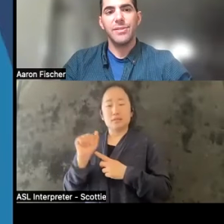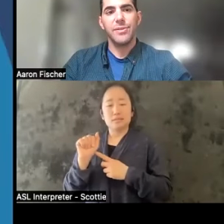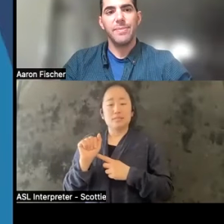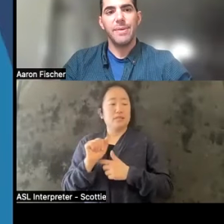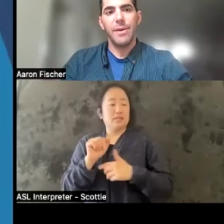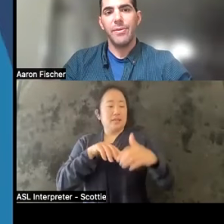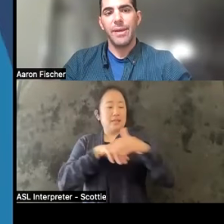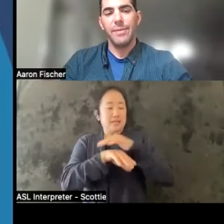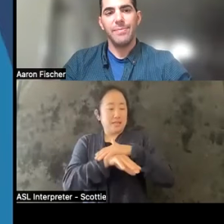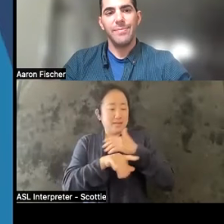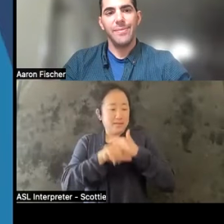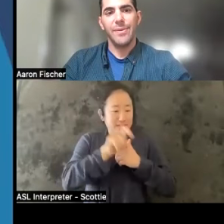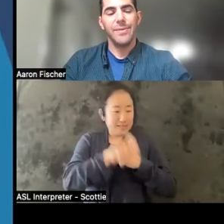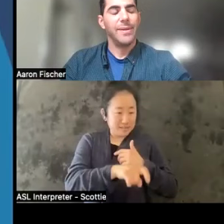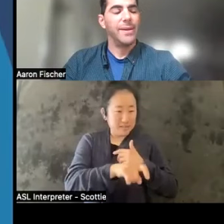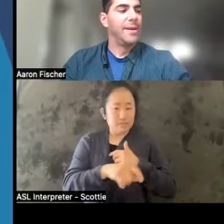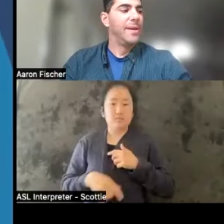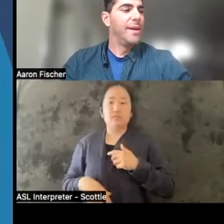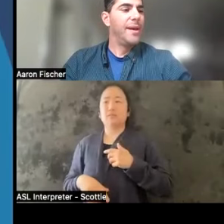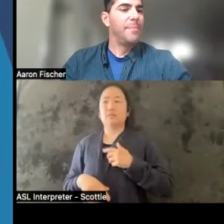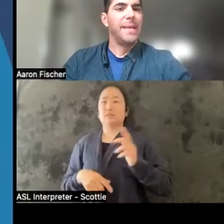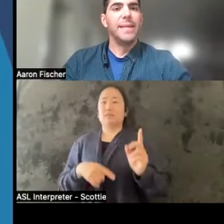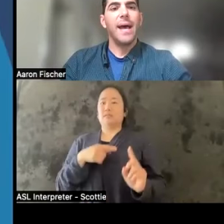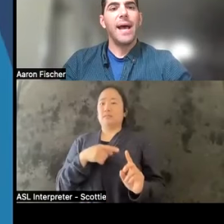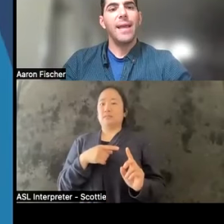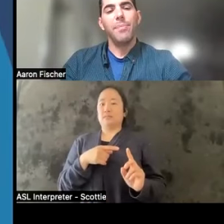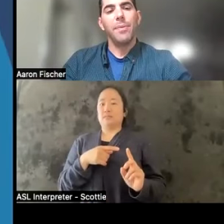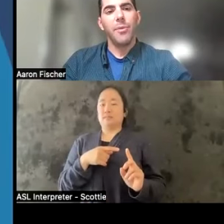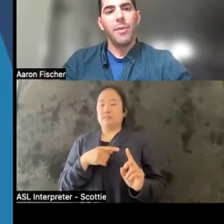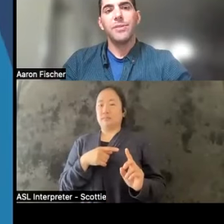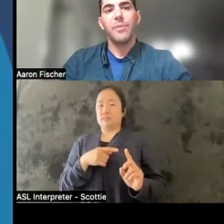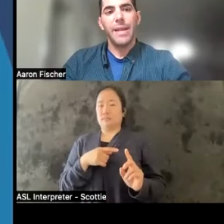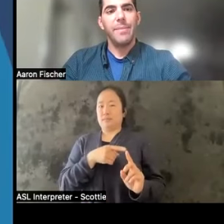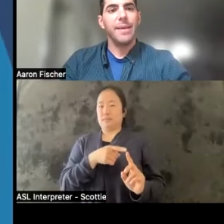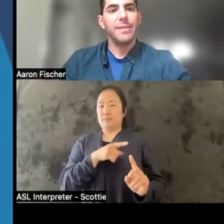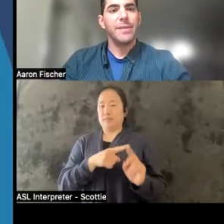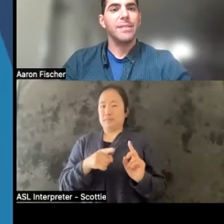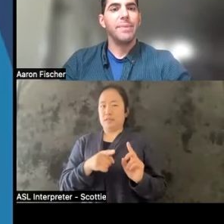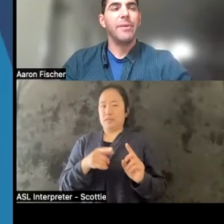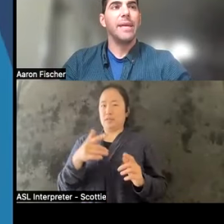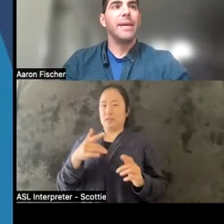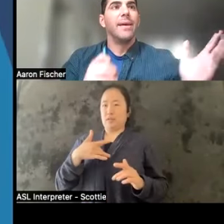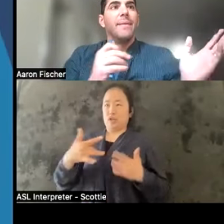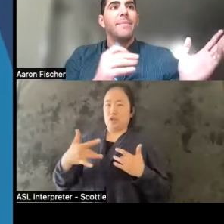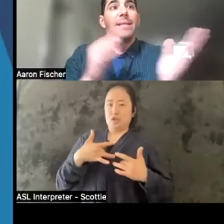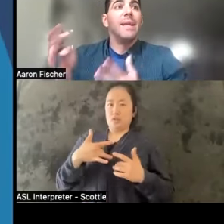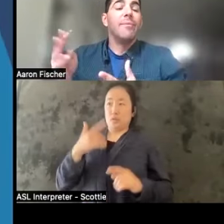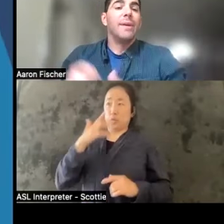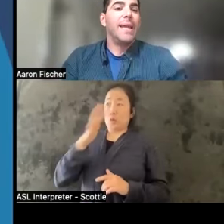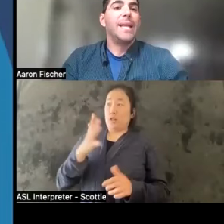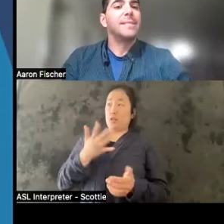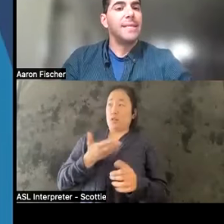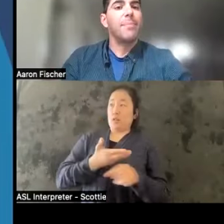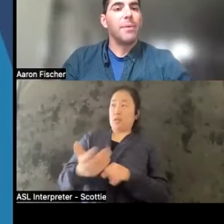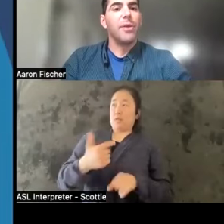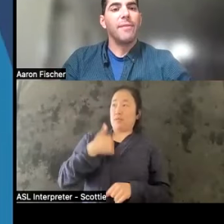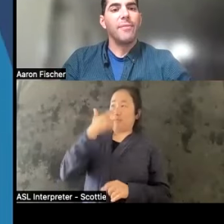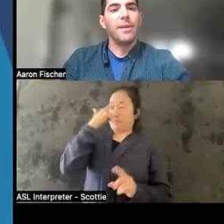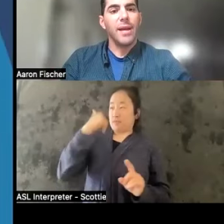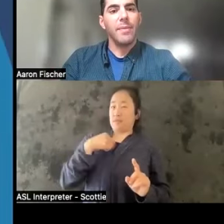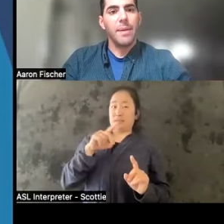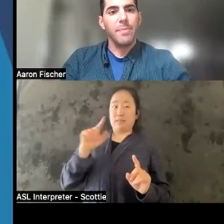addressing concerns about whether they will be denied employment or terminated because of their disability. It is a